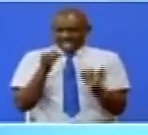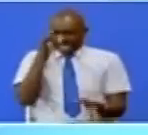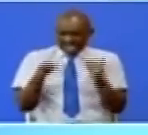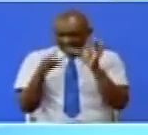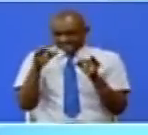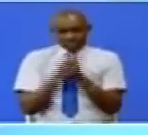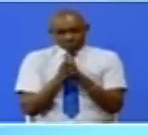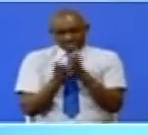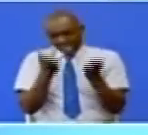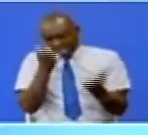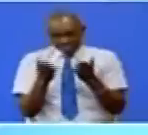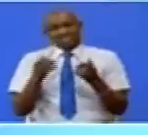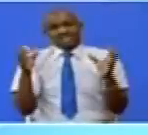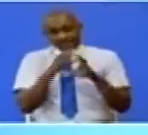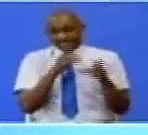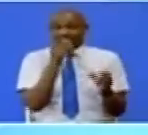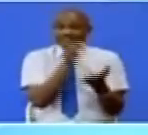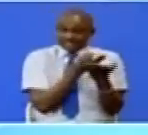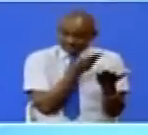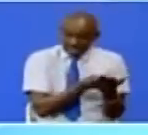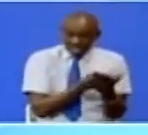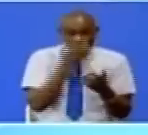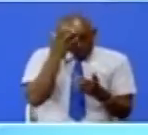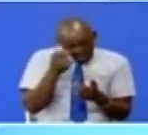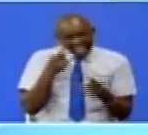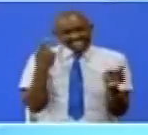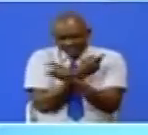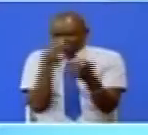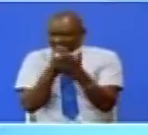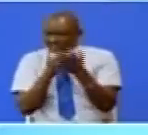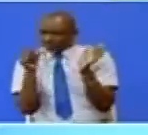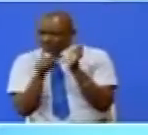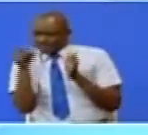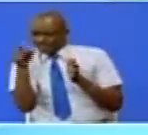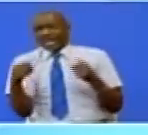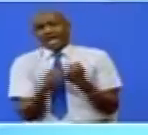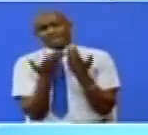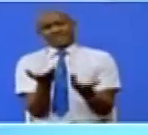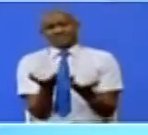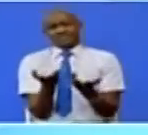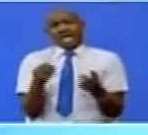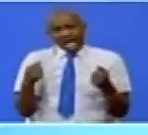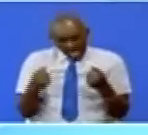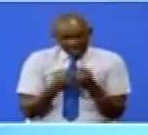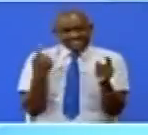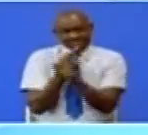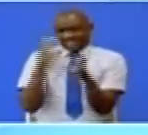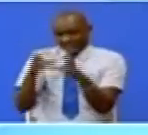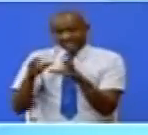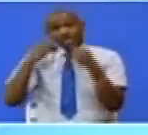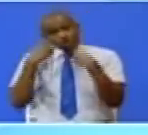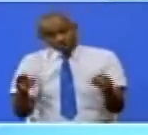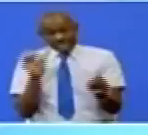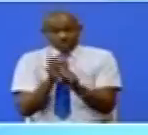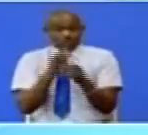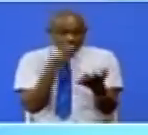company performance. This follows a rising number of financial improprieties reported by firms that led to some companies recording losses